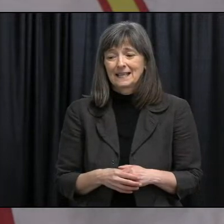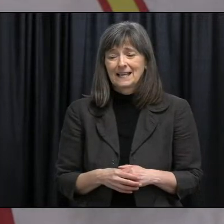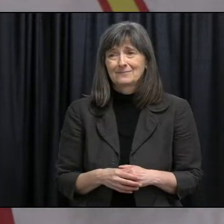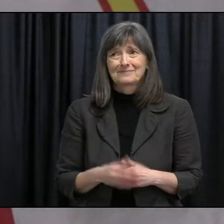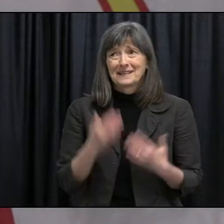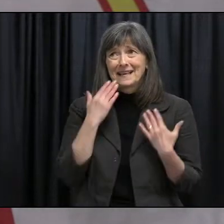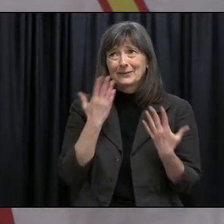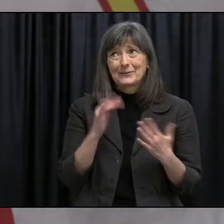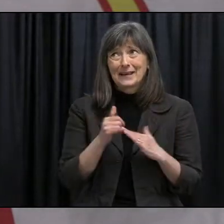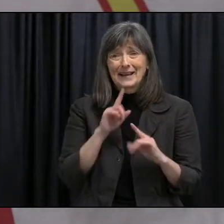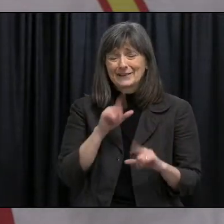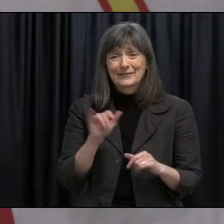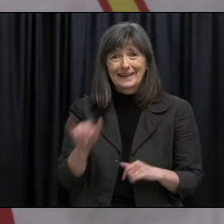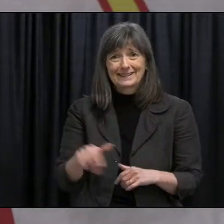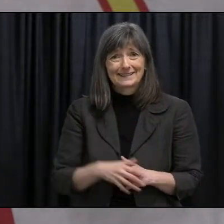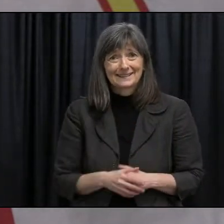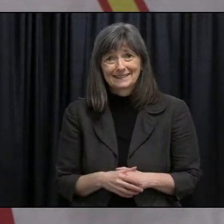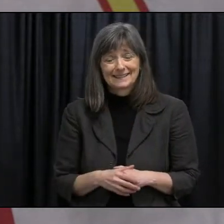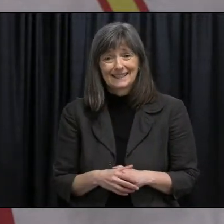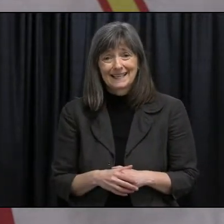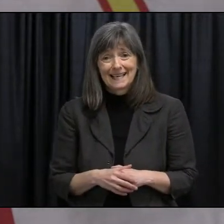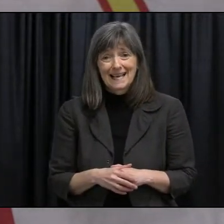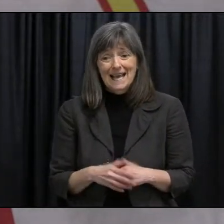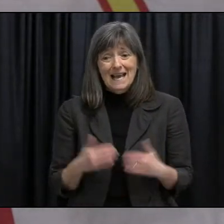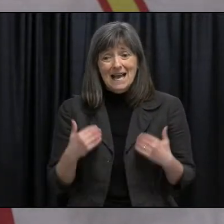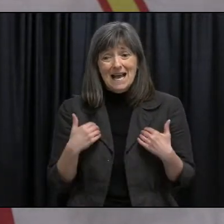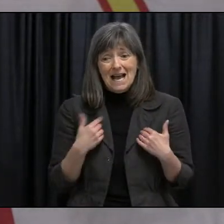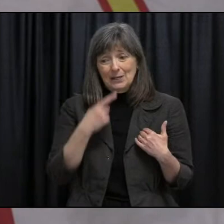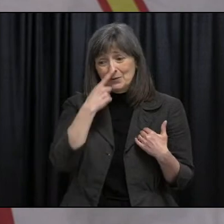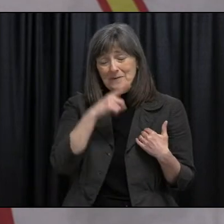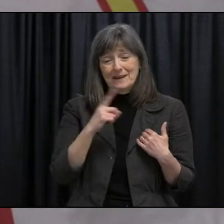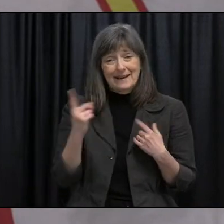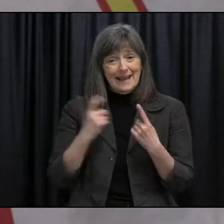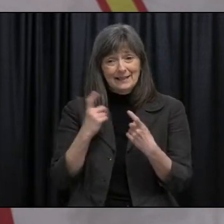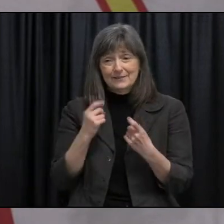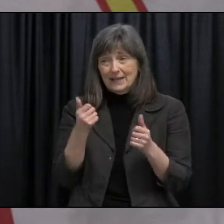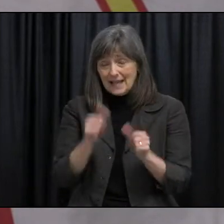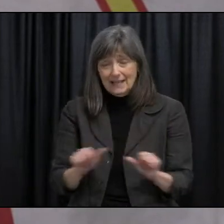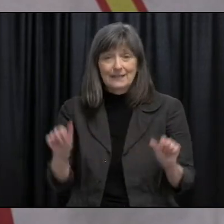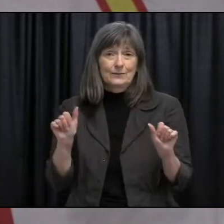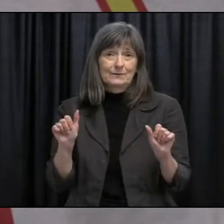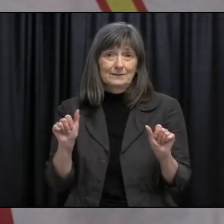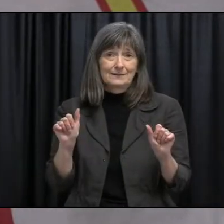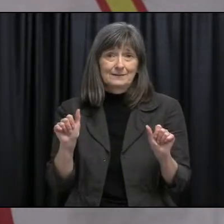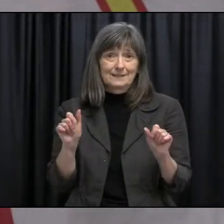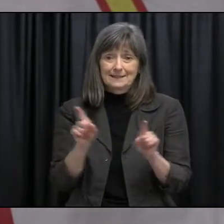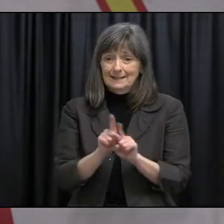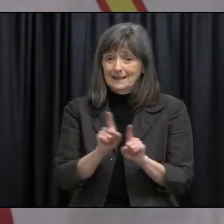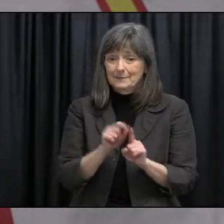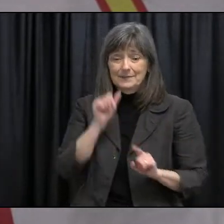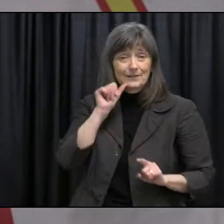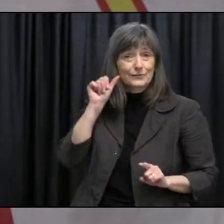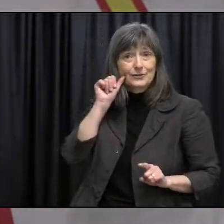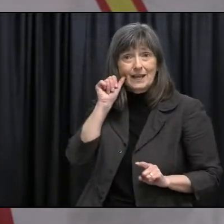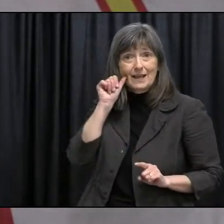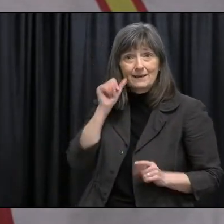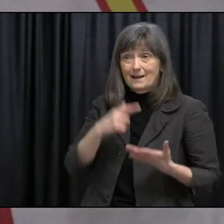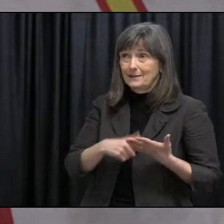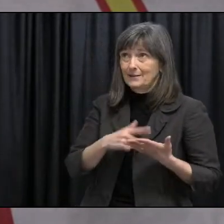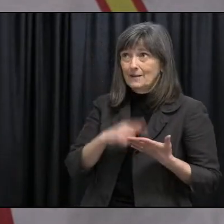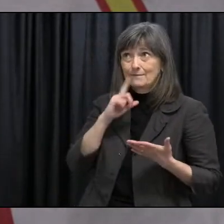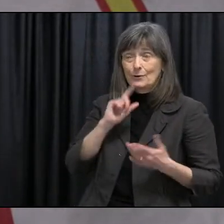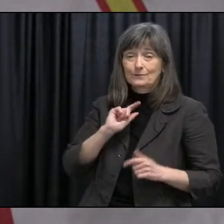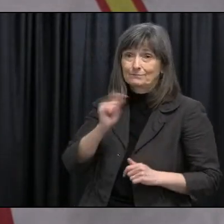to answer that question. I don't have a problem answering questions from anyone. As you know, yesterday I made time for you to